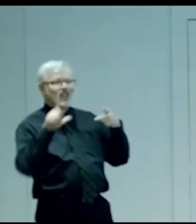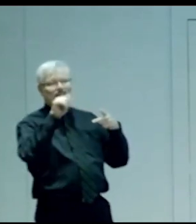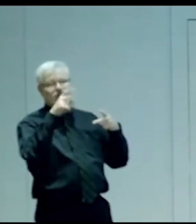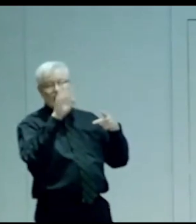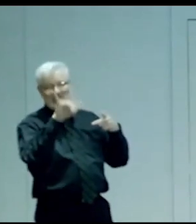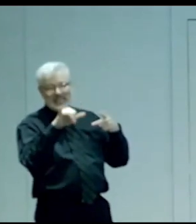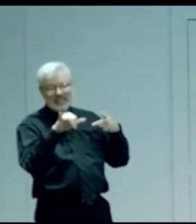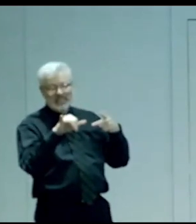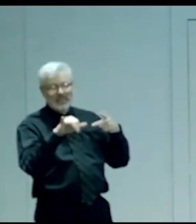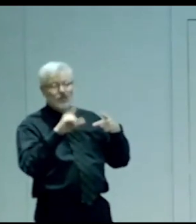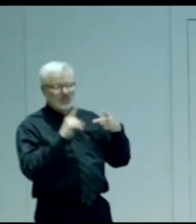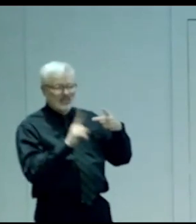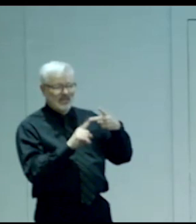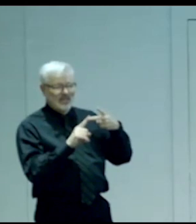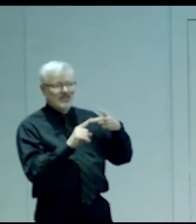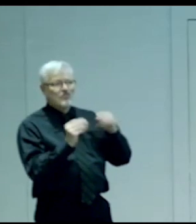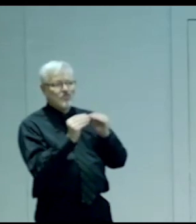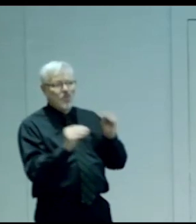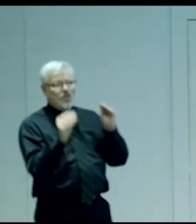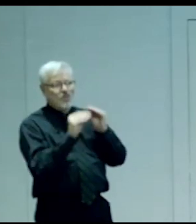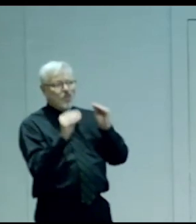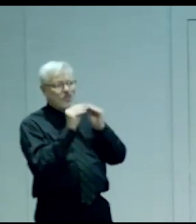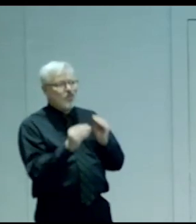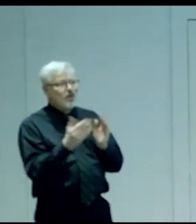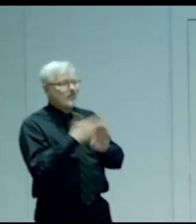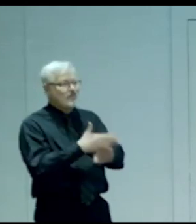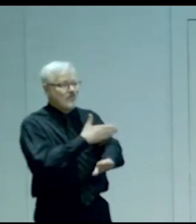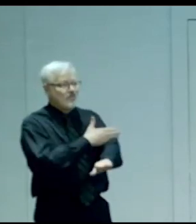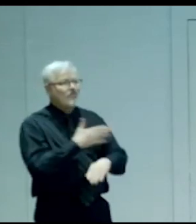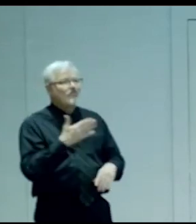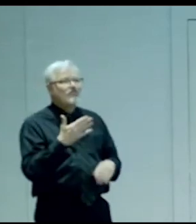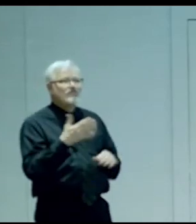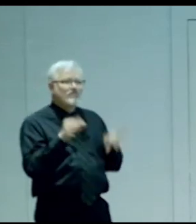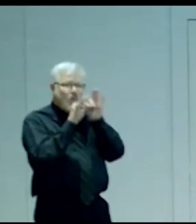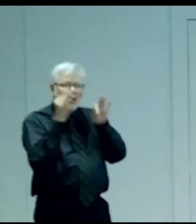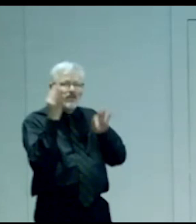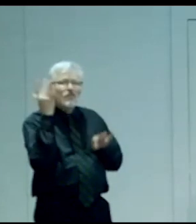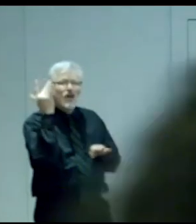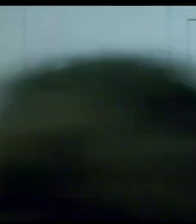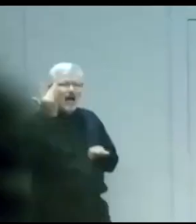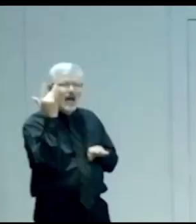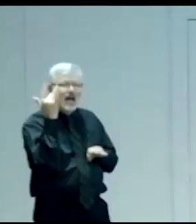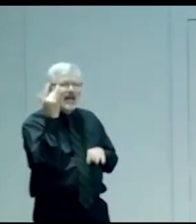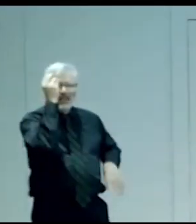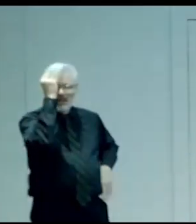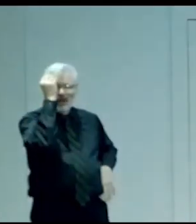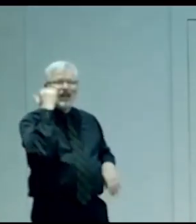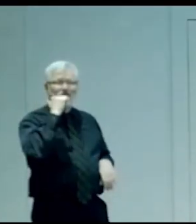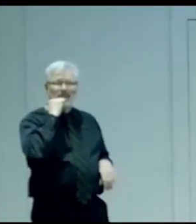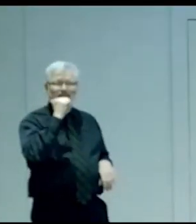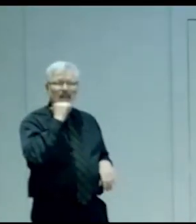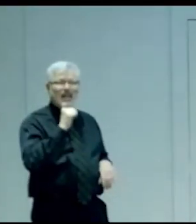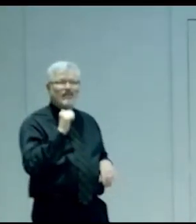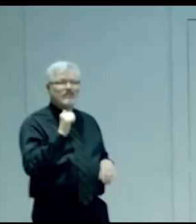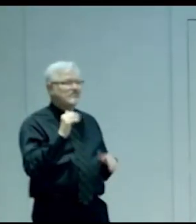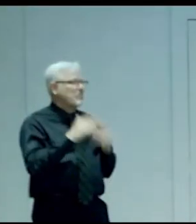becomes increasingly more and more important, because think about how much information in your daily lives or